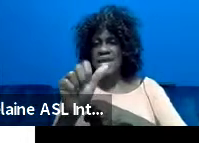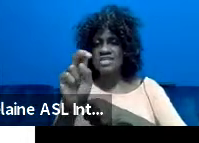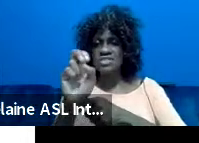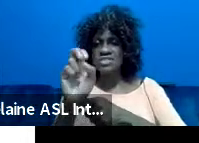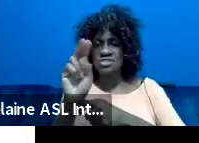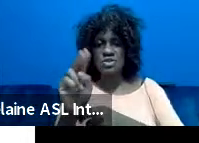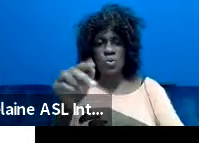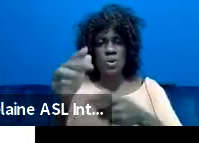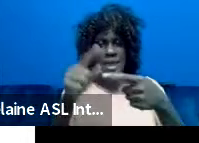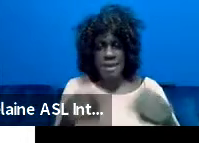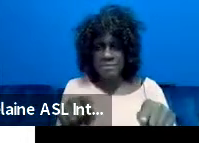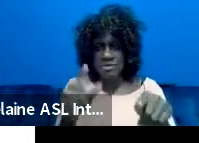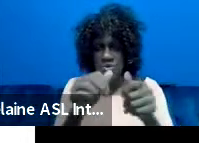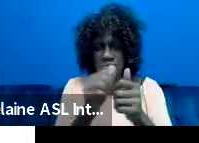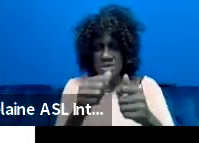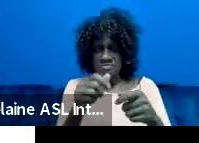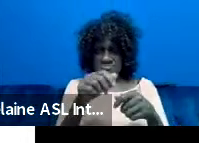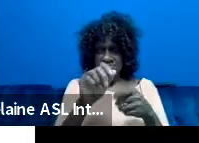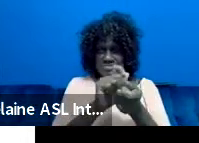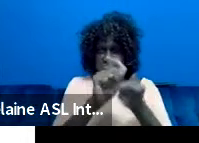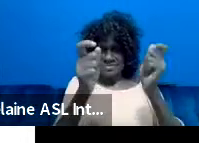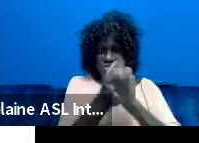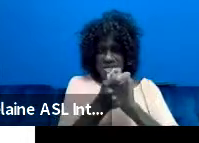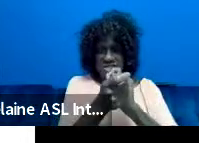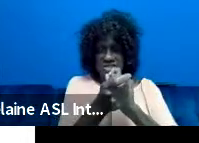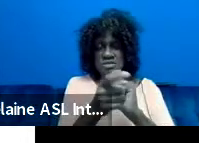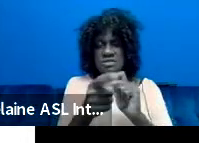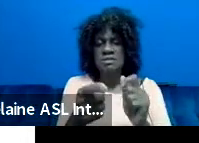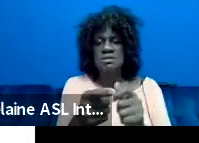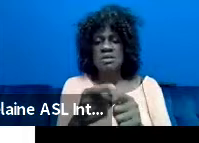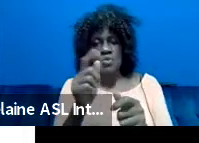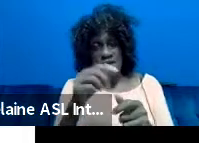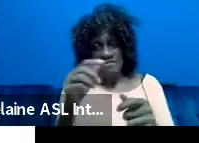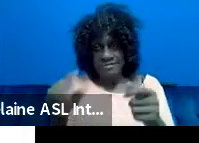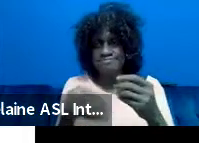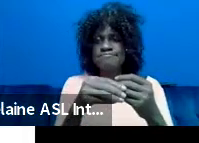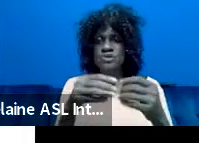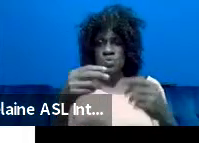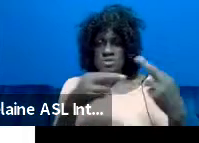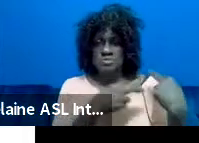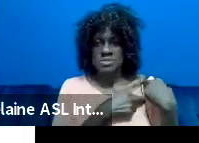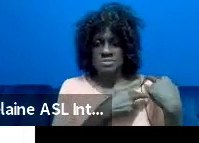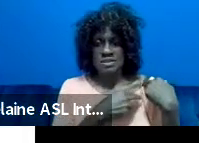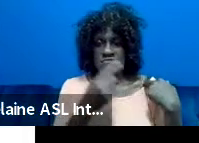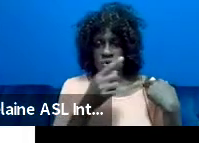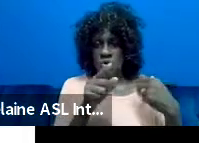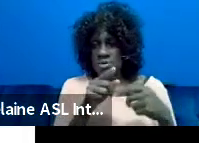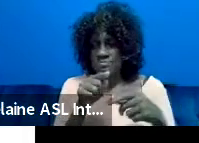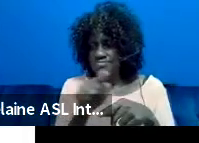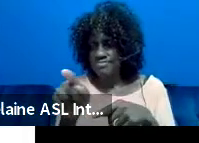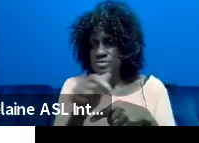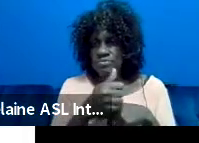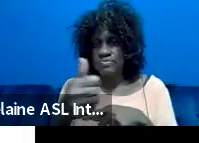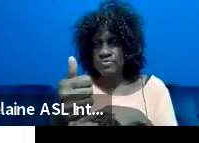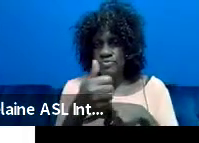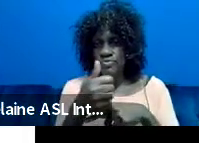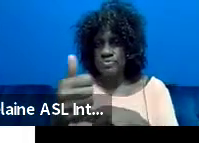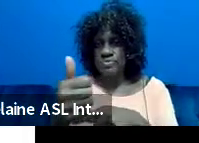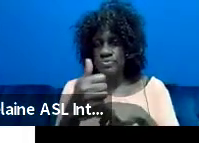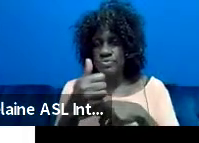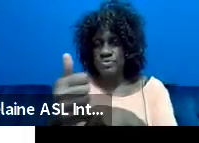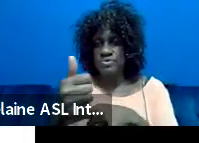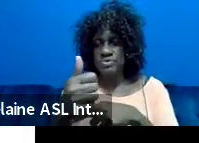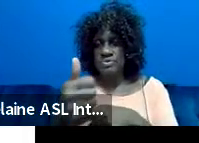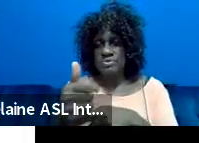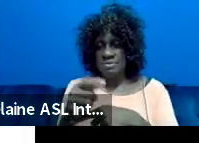alter a primary function area? Okay, we have an additional obligation for path of travel to that altered primary function